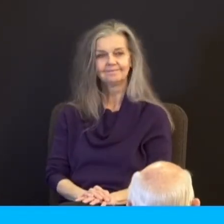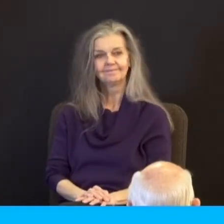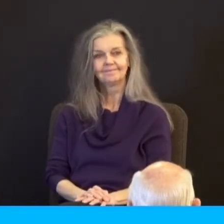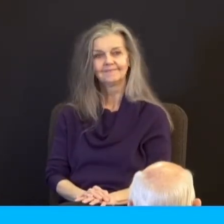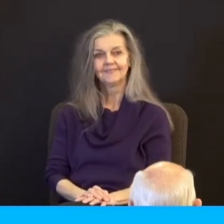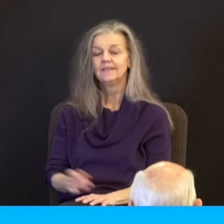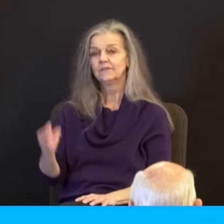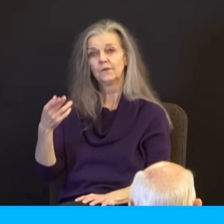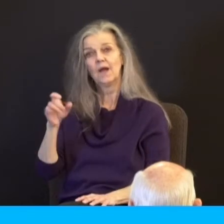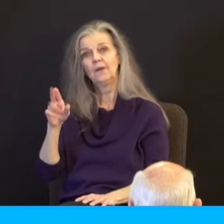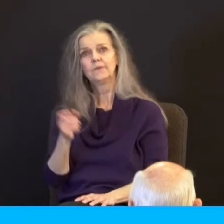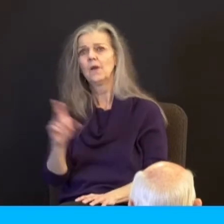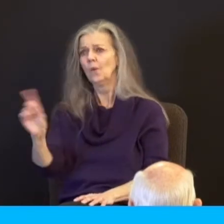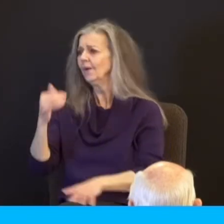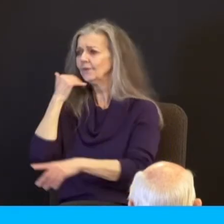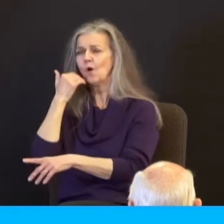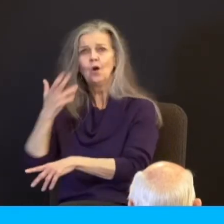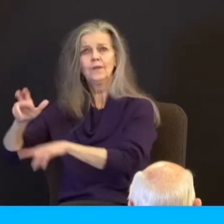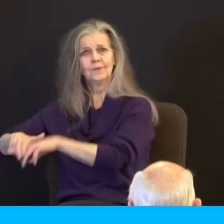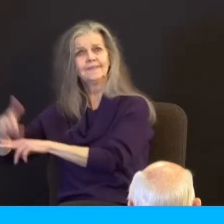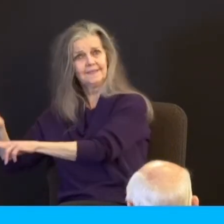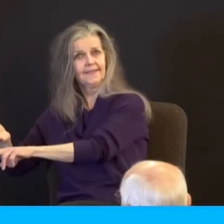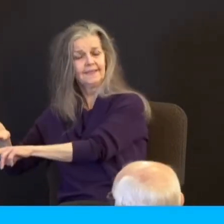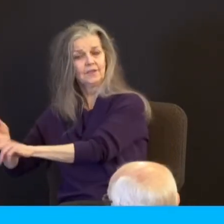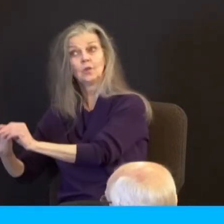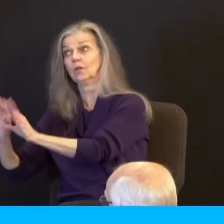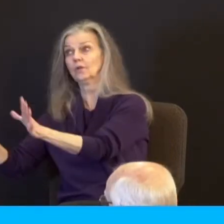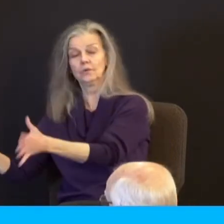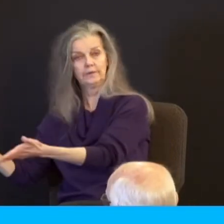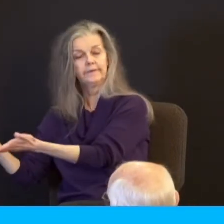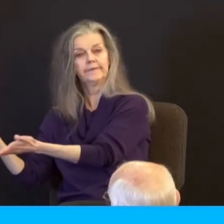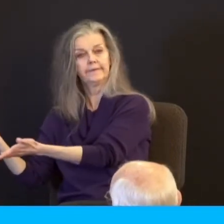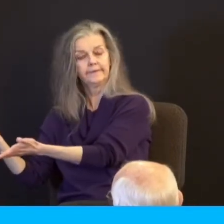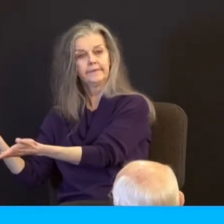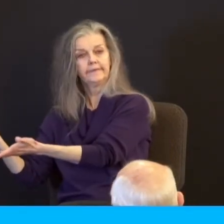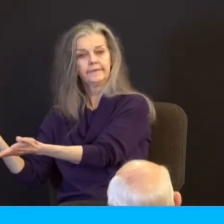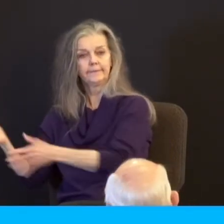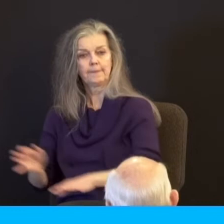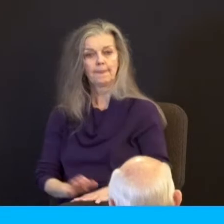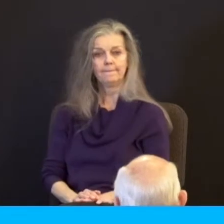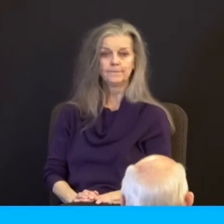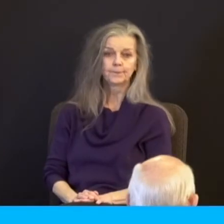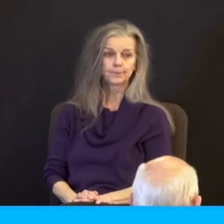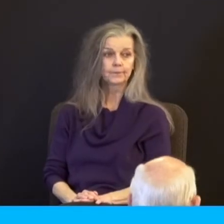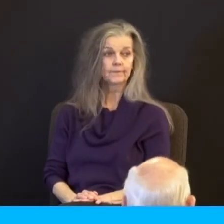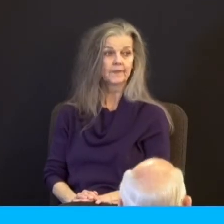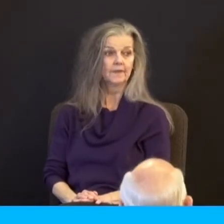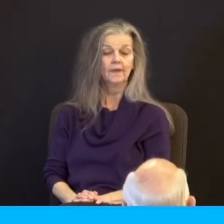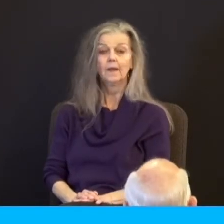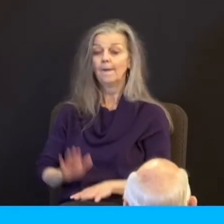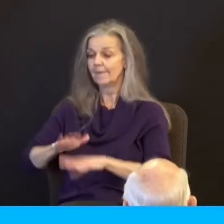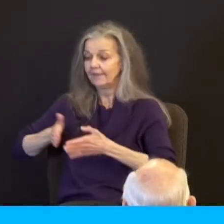He asked them, saying, where is the harlot that was openly, the word is anayim, and it's the idea of double spring, seems to be a location, by the